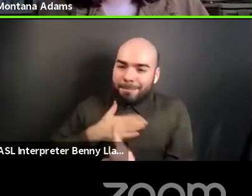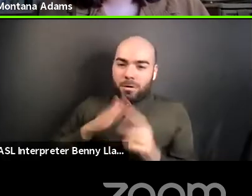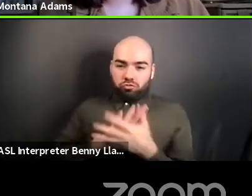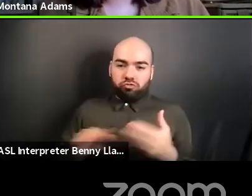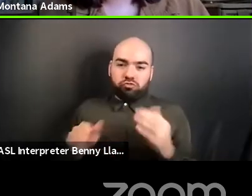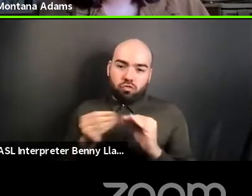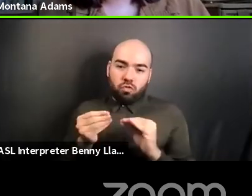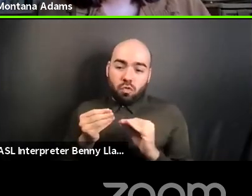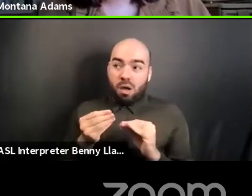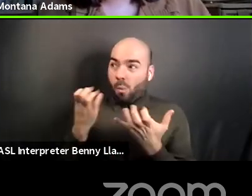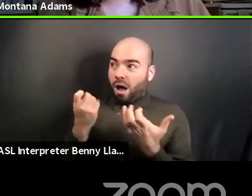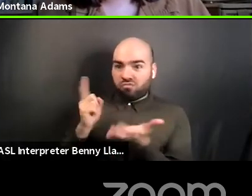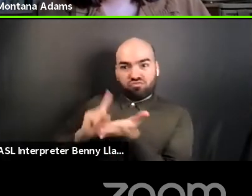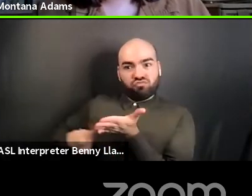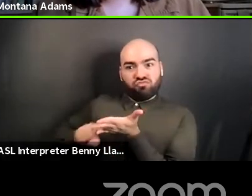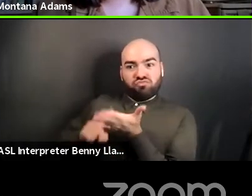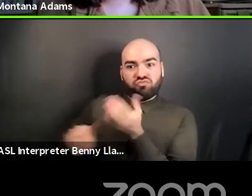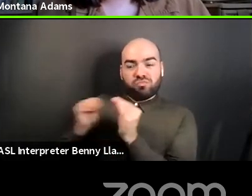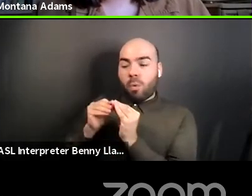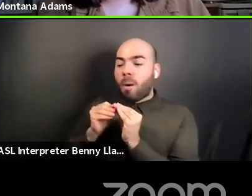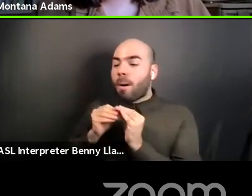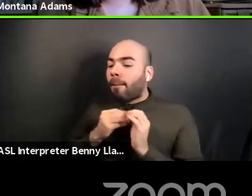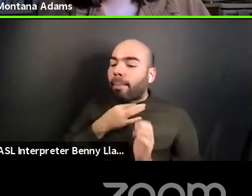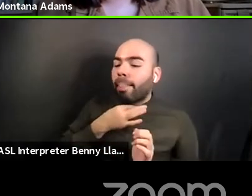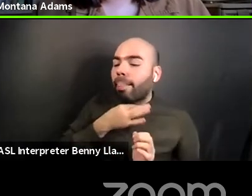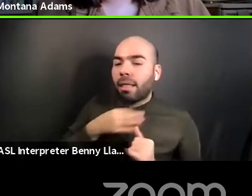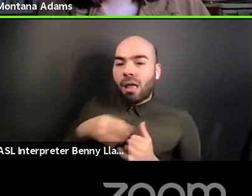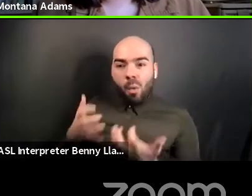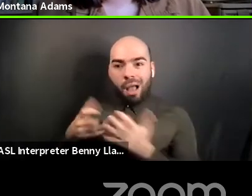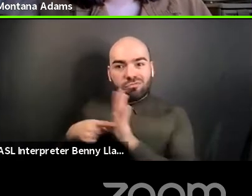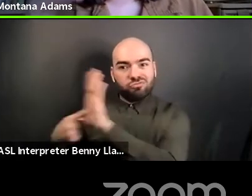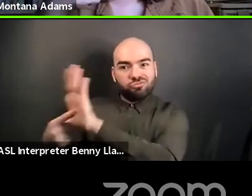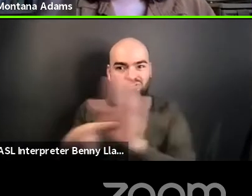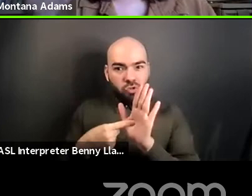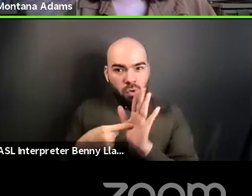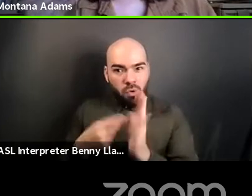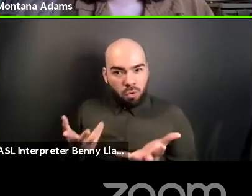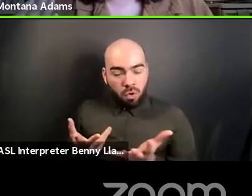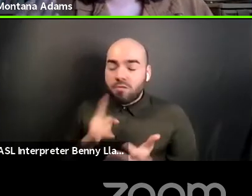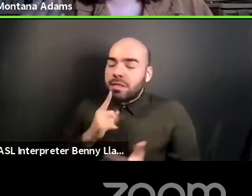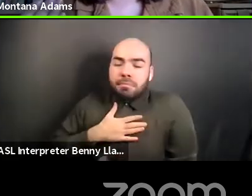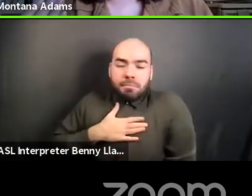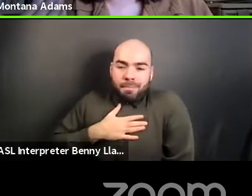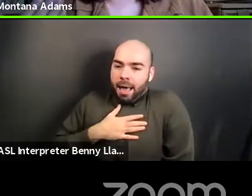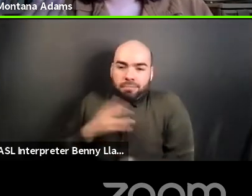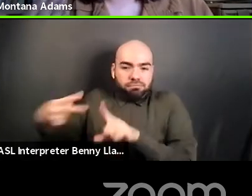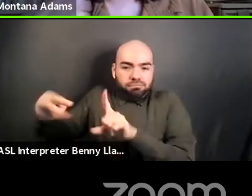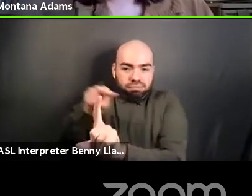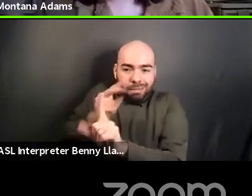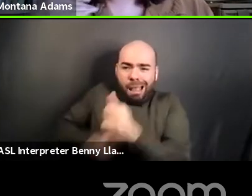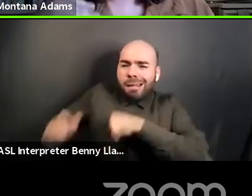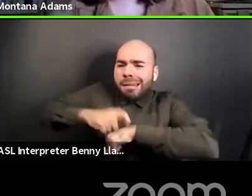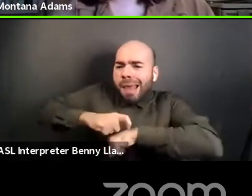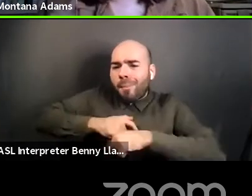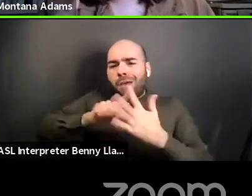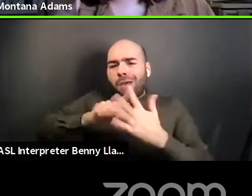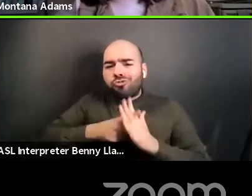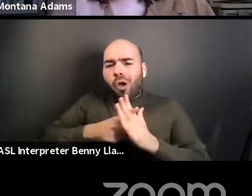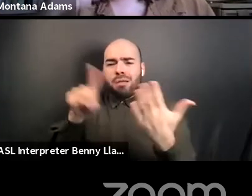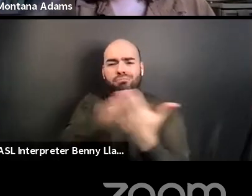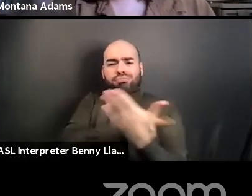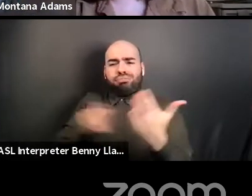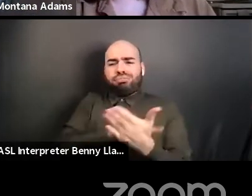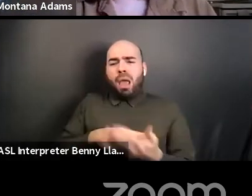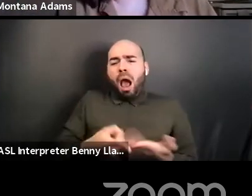like to explore, you know? So I think like, that's where I come from whenever I start criticizing like profit driven stuff.